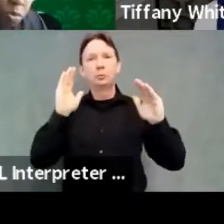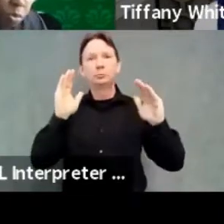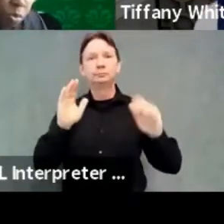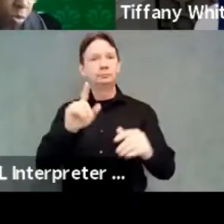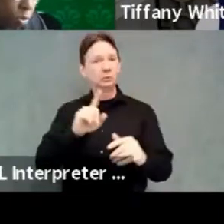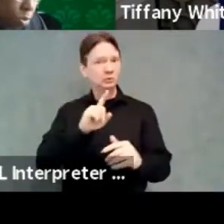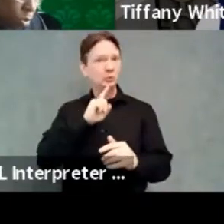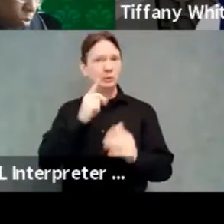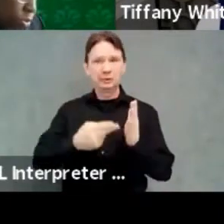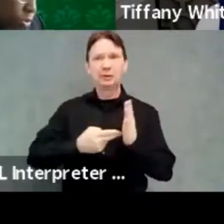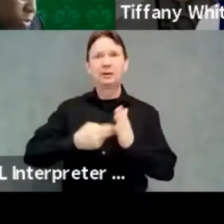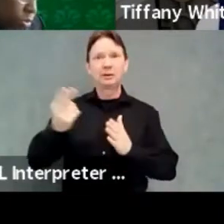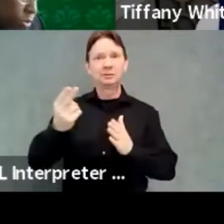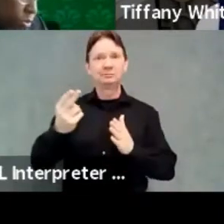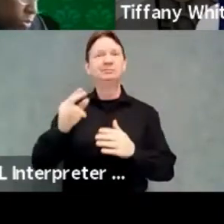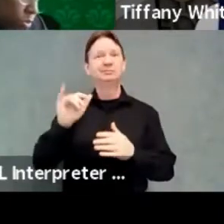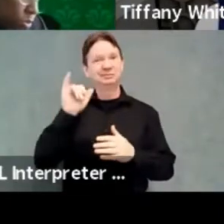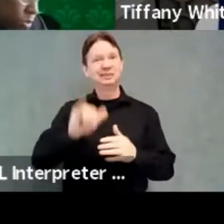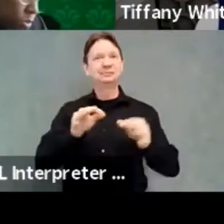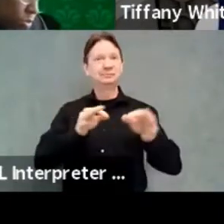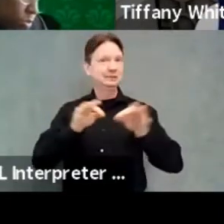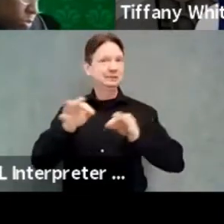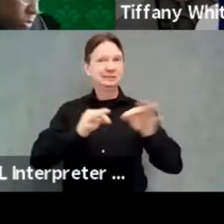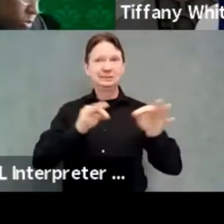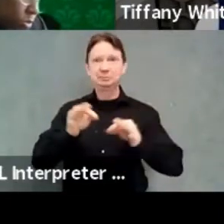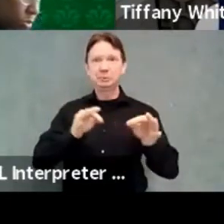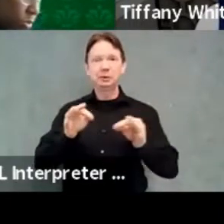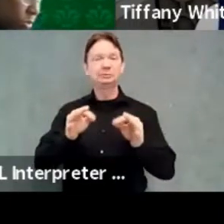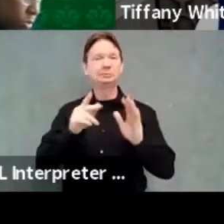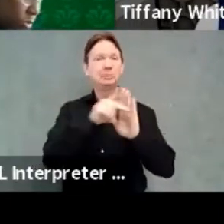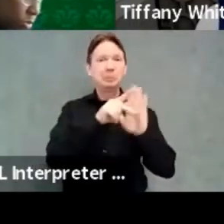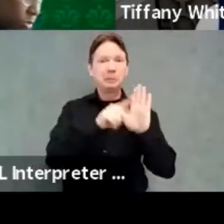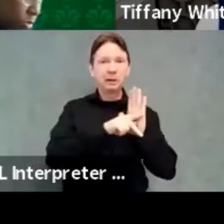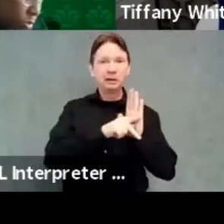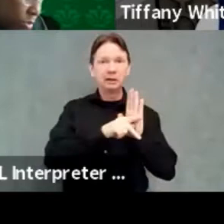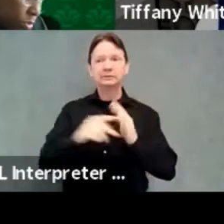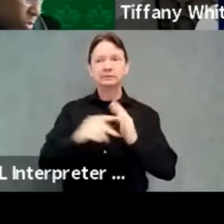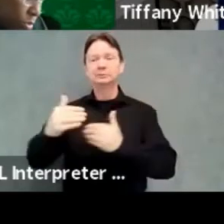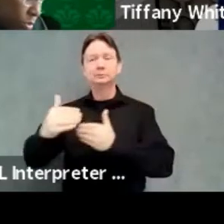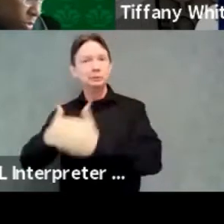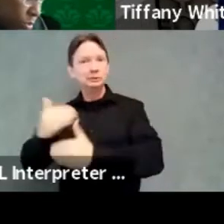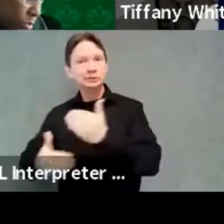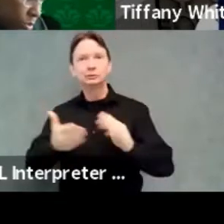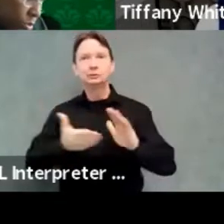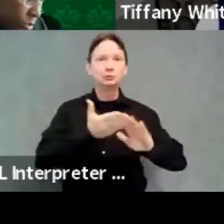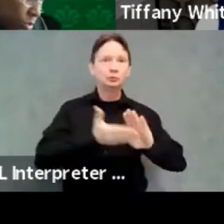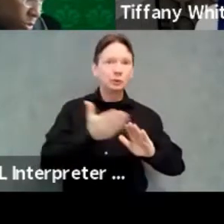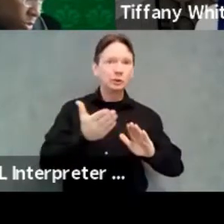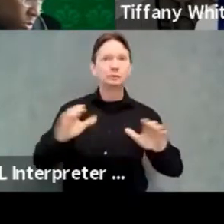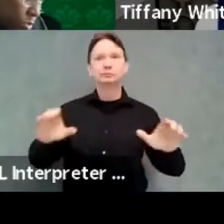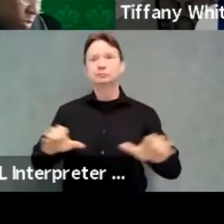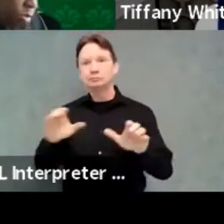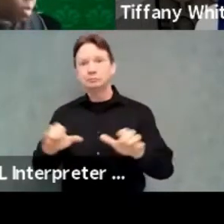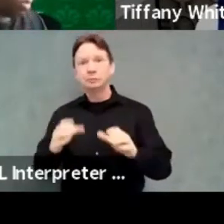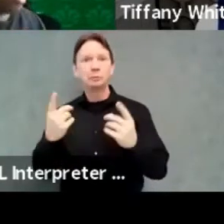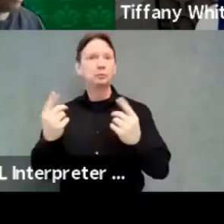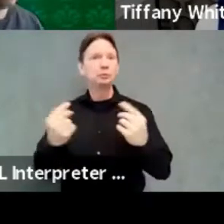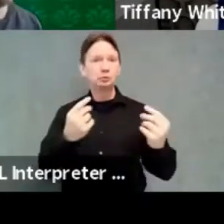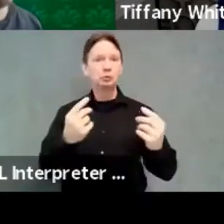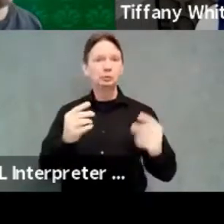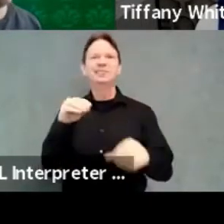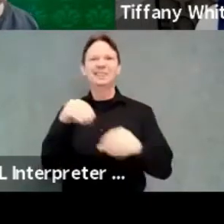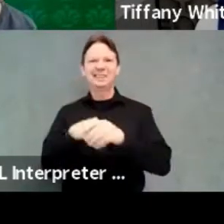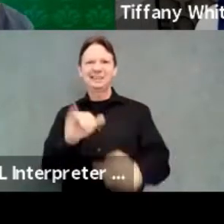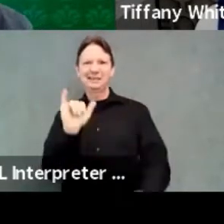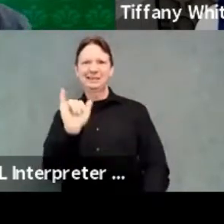all the policies and procedures that are in place at AERA and all the things that you need to know. And a lot of the stuff we're covering today is also additionally in that